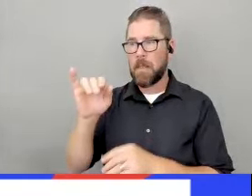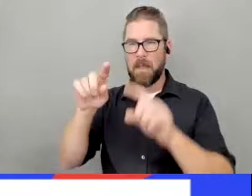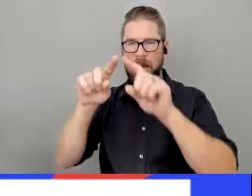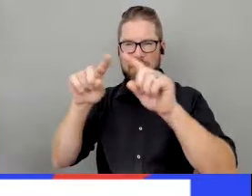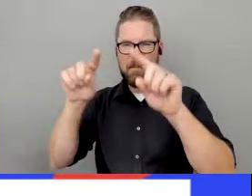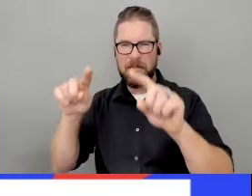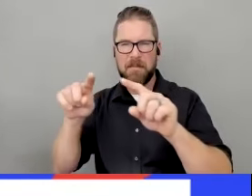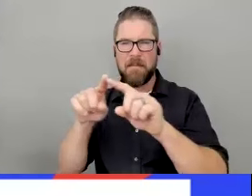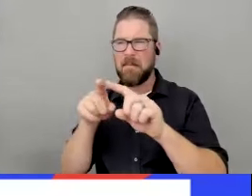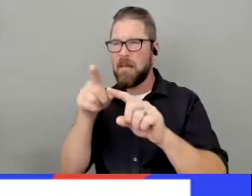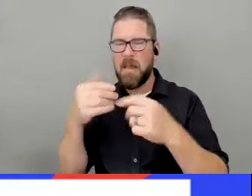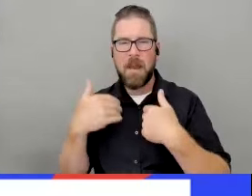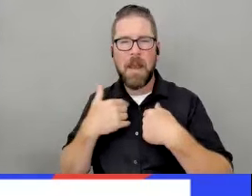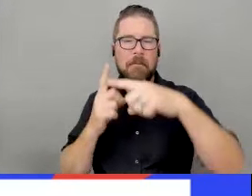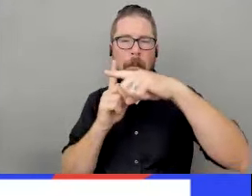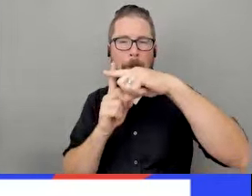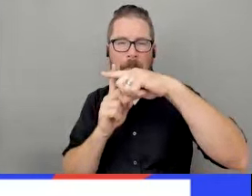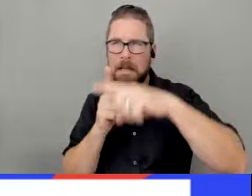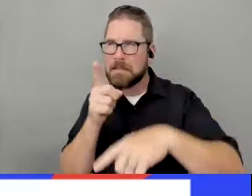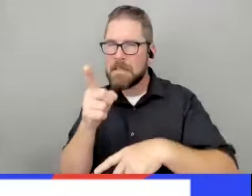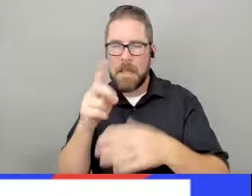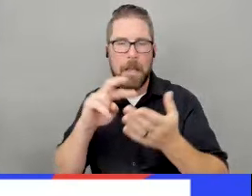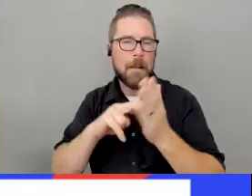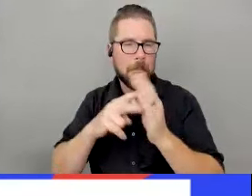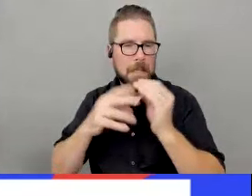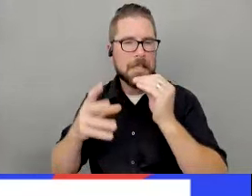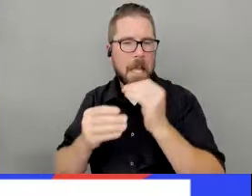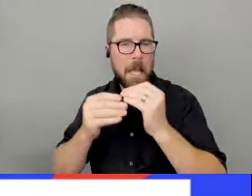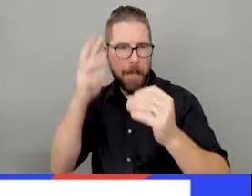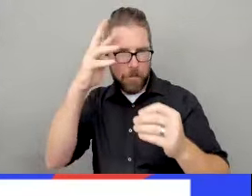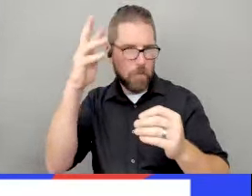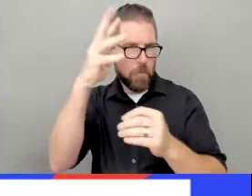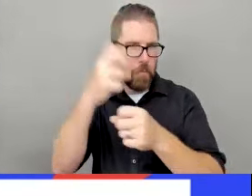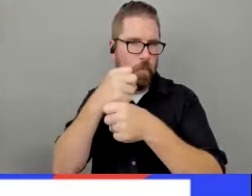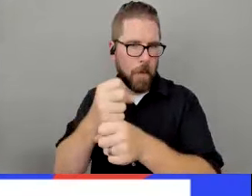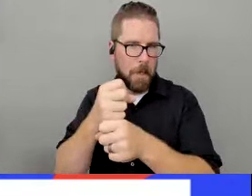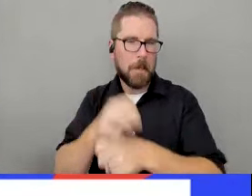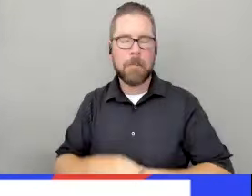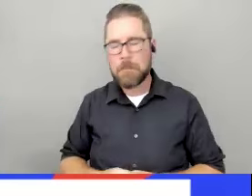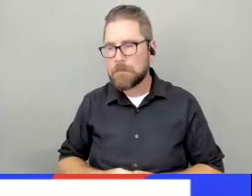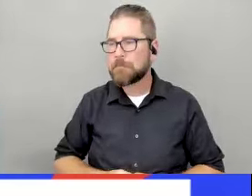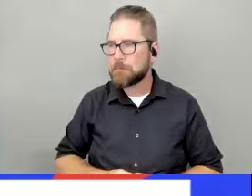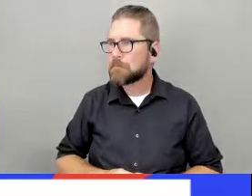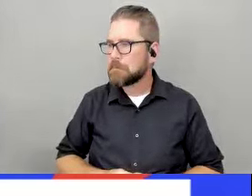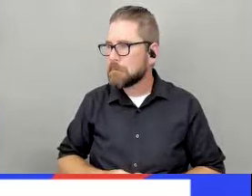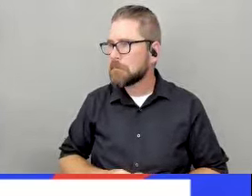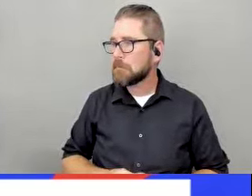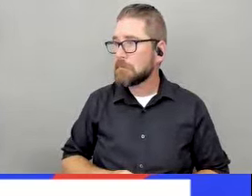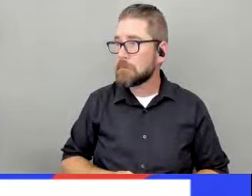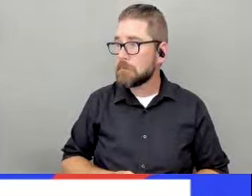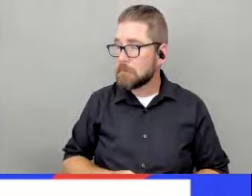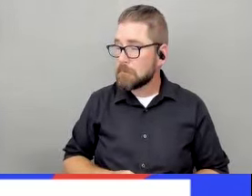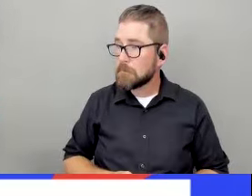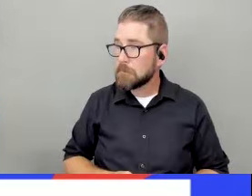how I'm going to add videos to Studio. Once I use the little arrow and get the drop down